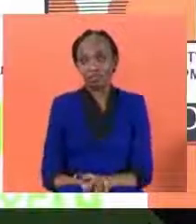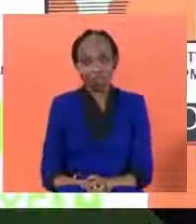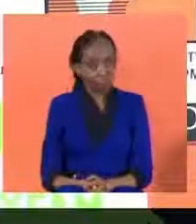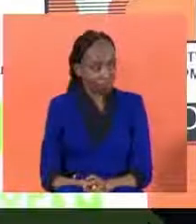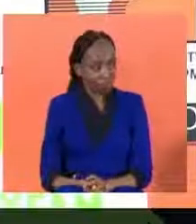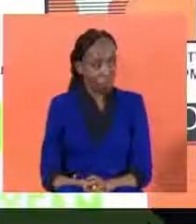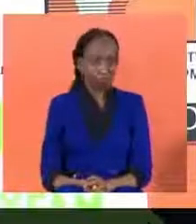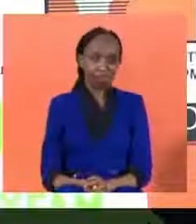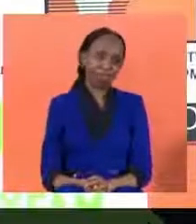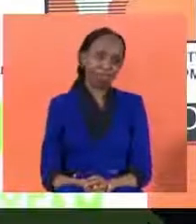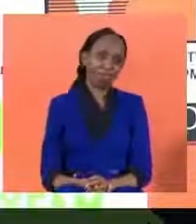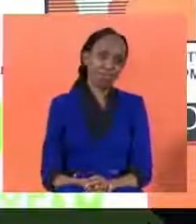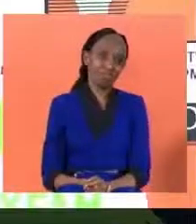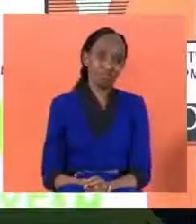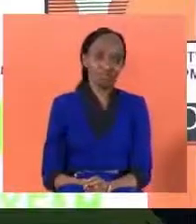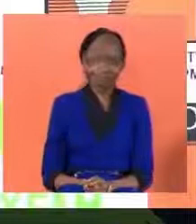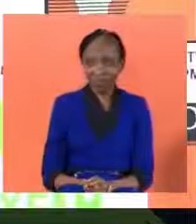Since you spoke fast,